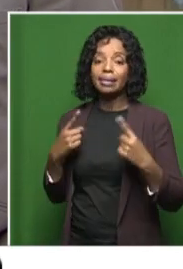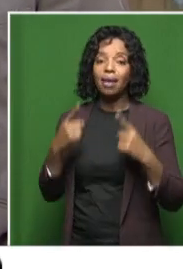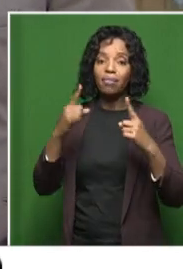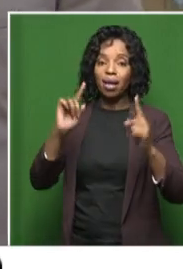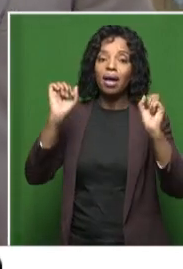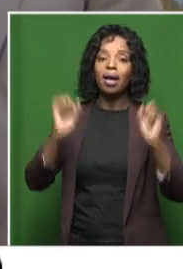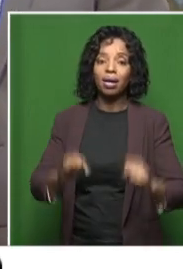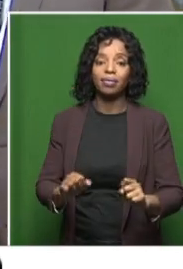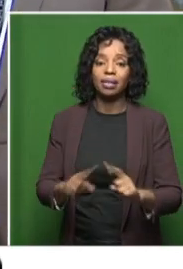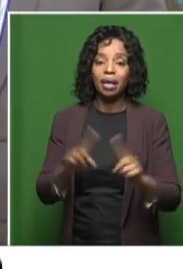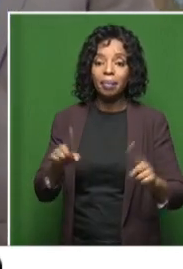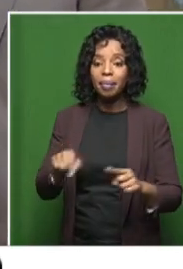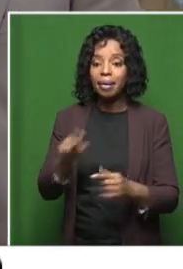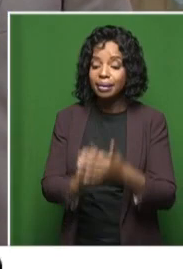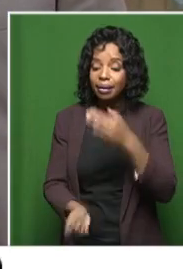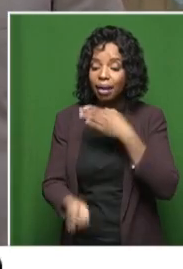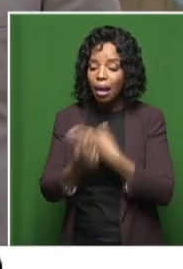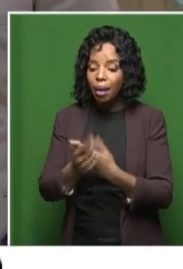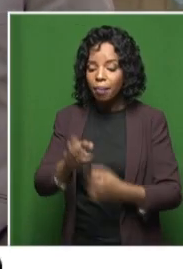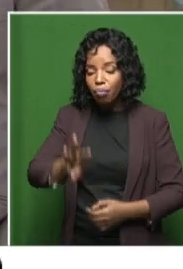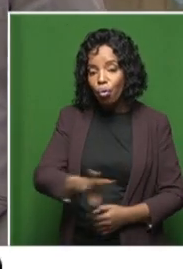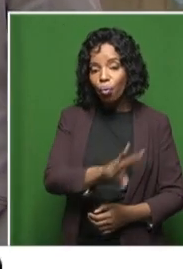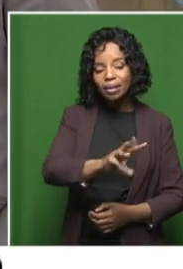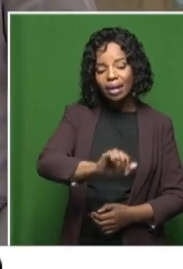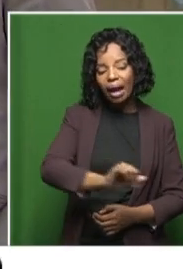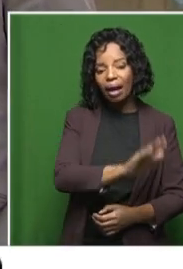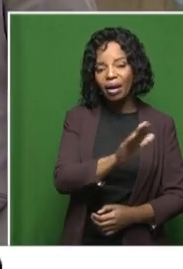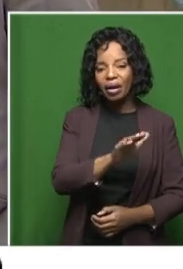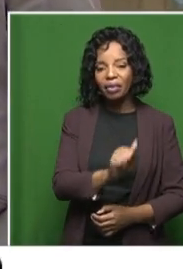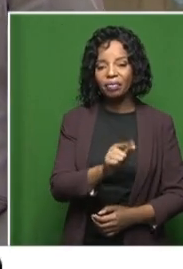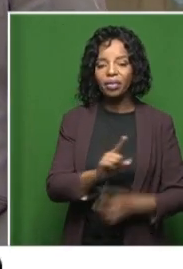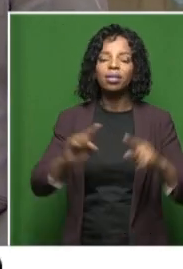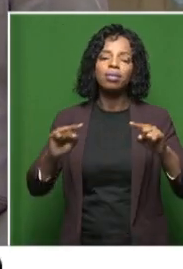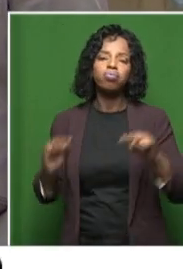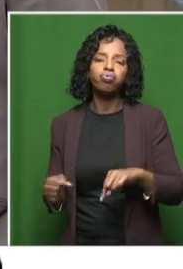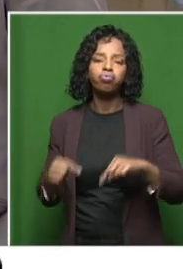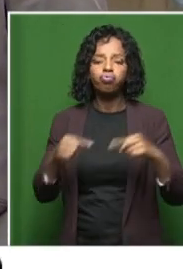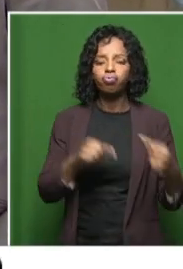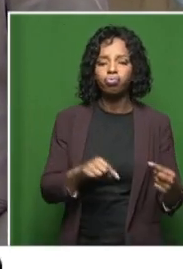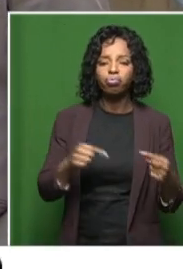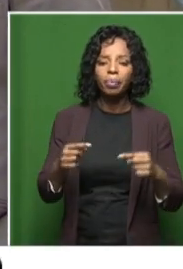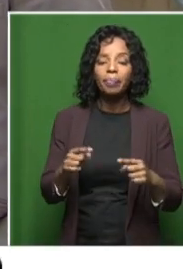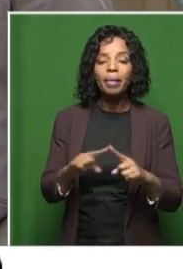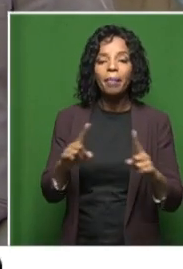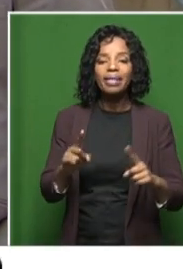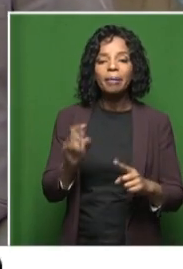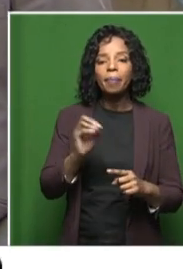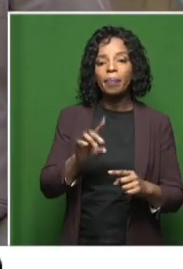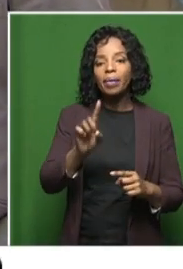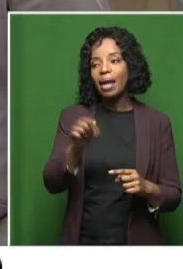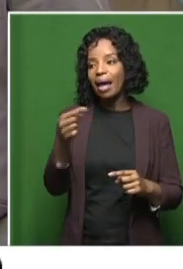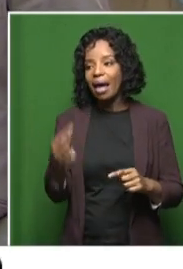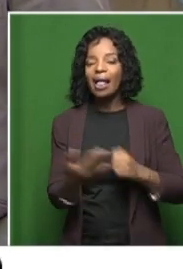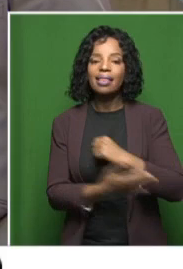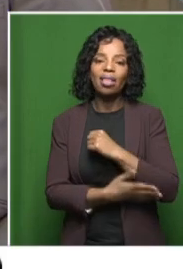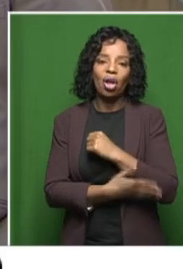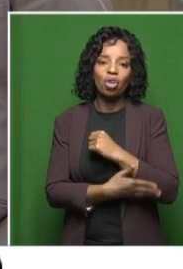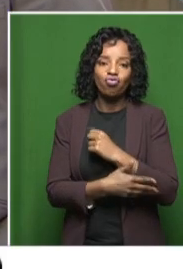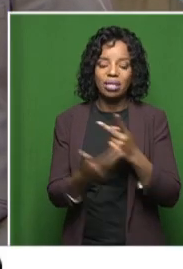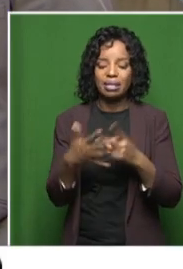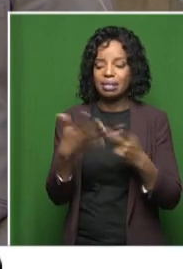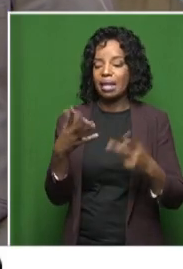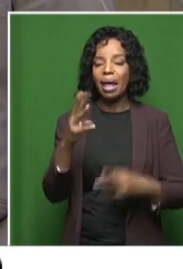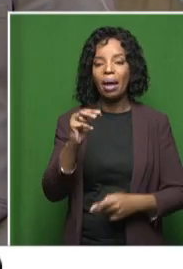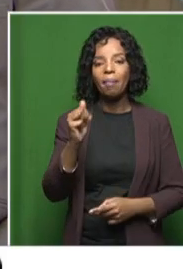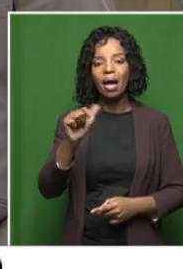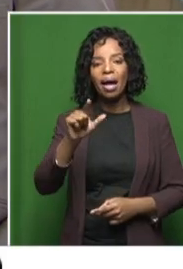happened as West Africa really was battling these coups in Burkina Faso, in Mali, and other countries, really. So it was a major